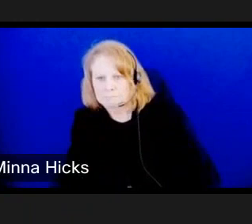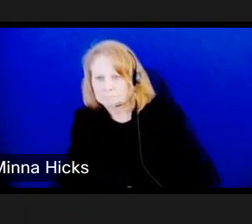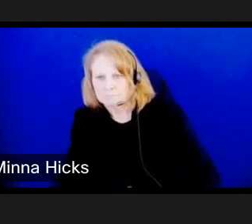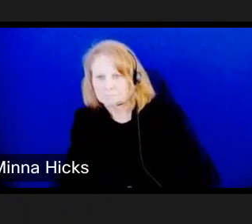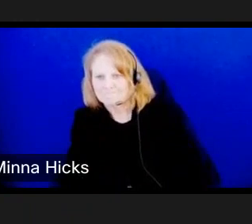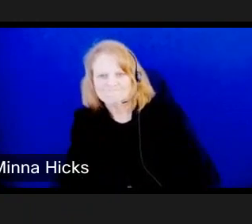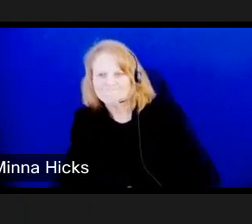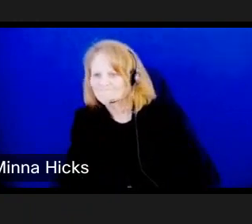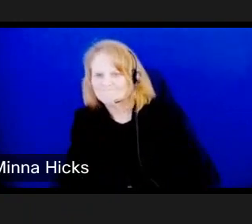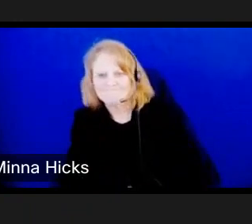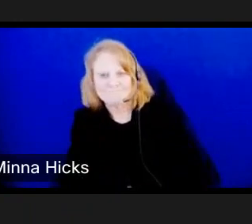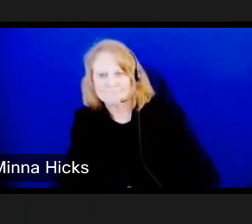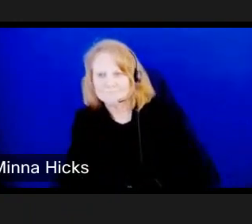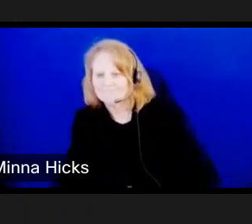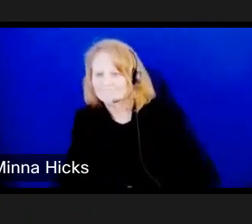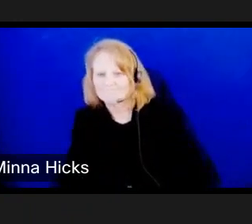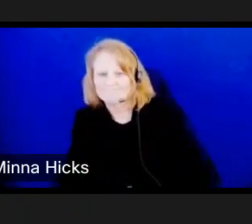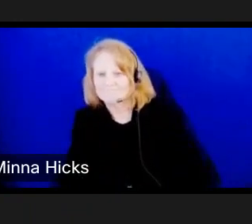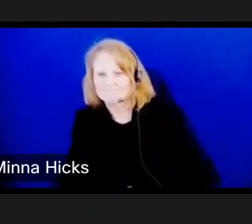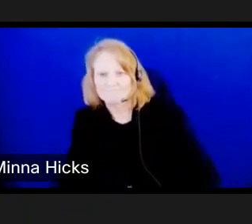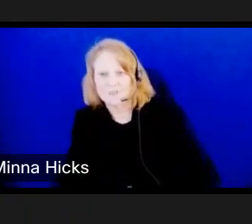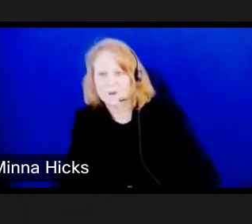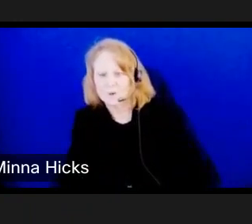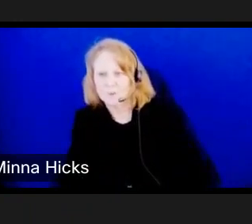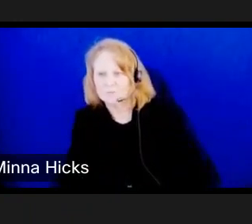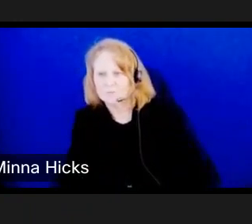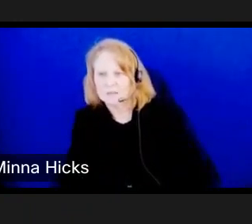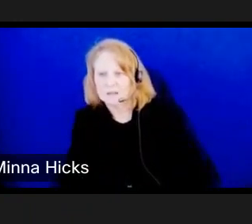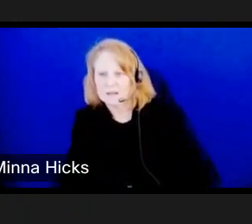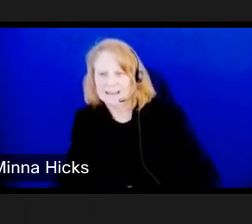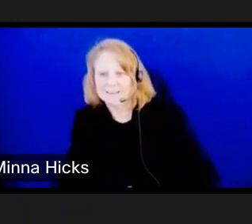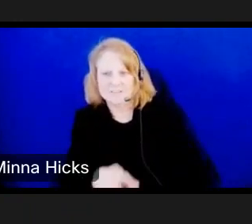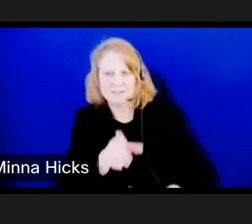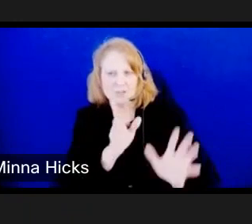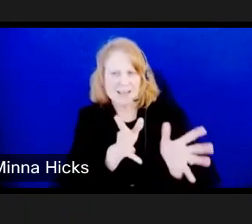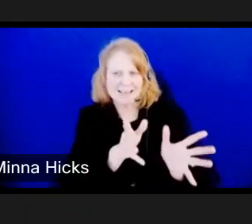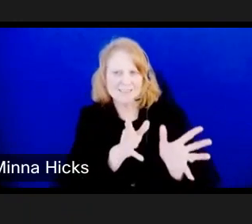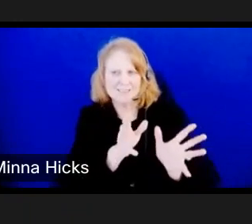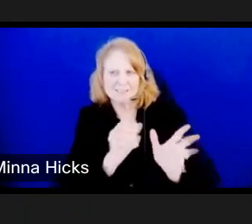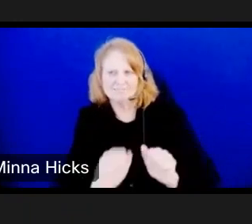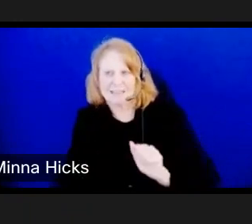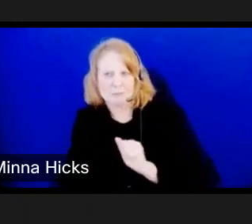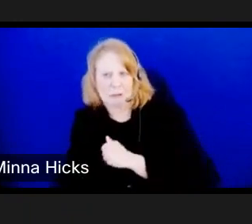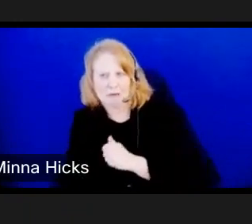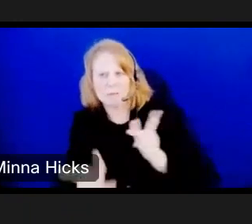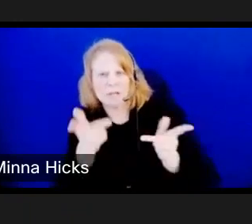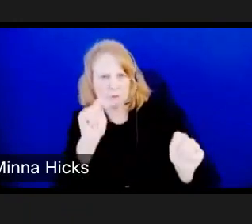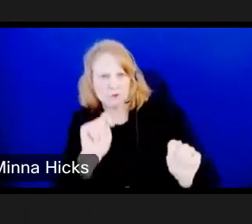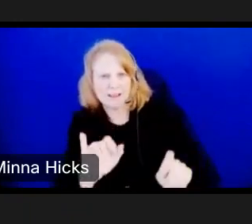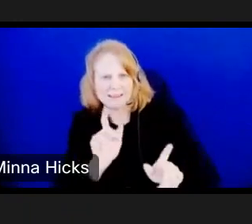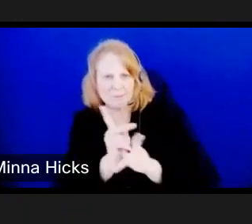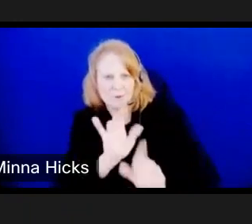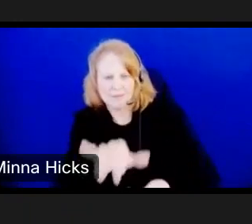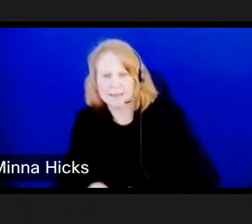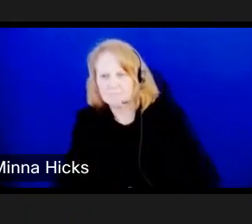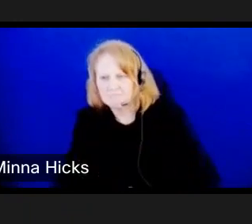hover over her name up on the, No. I just see the okay, chat. I'm sorry. I'll try